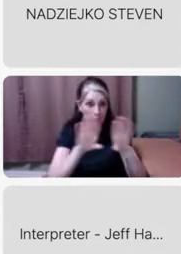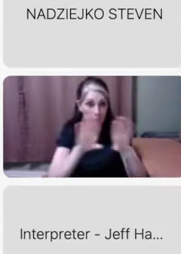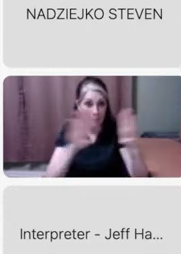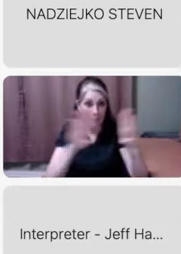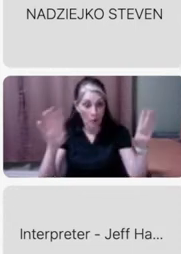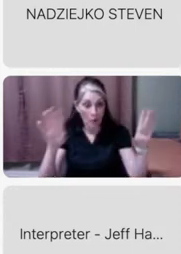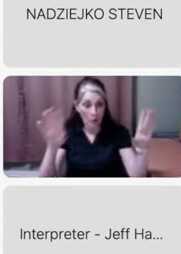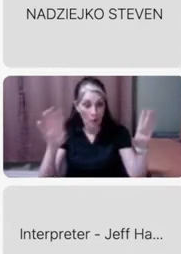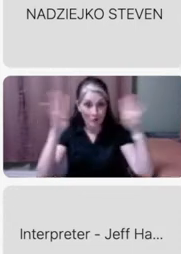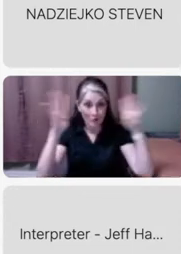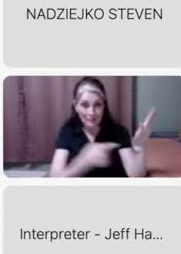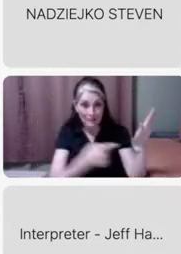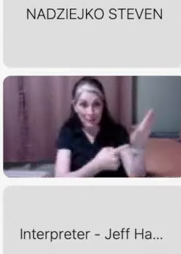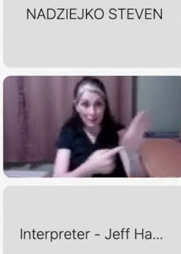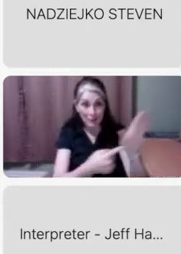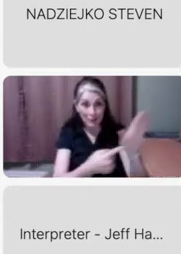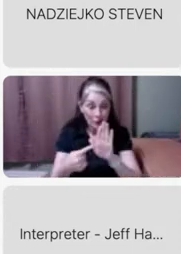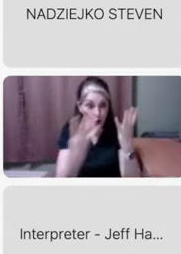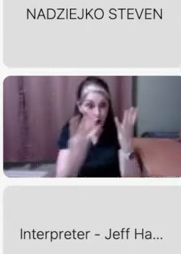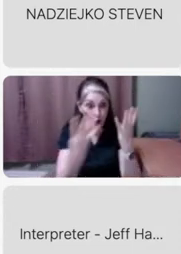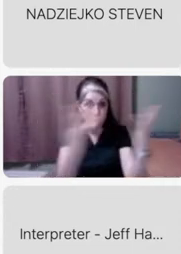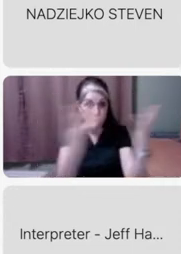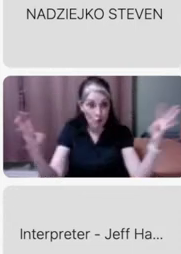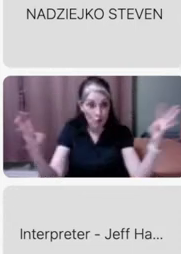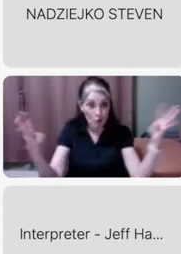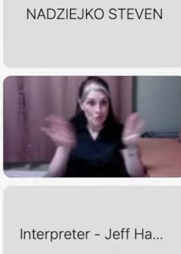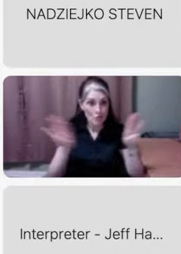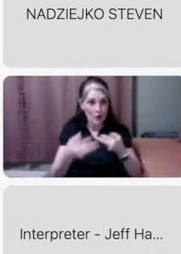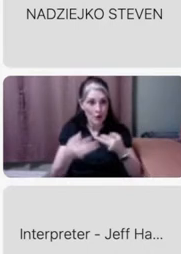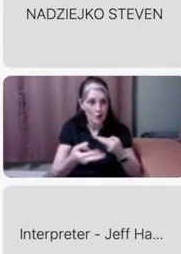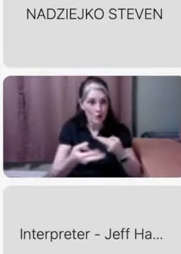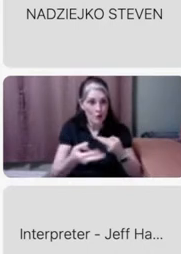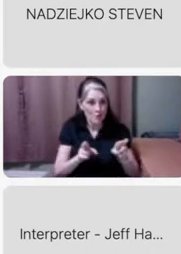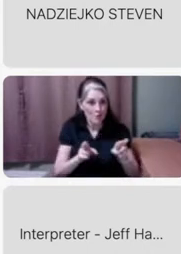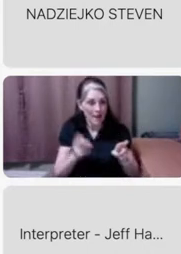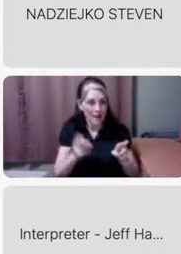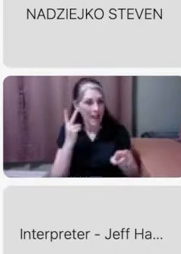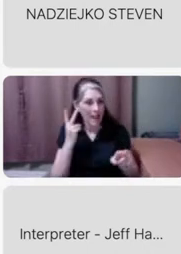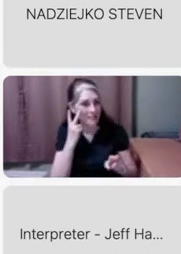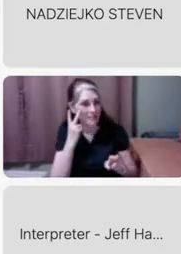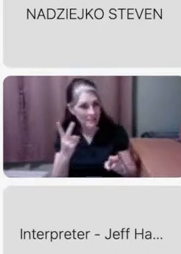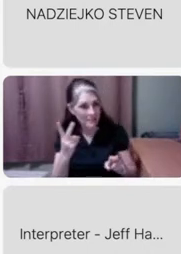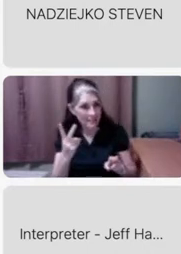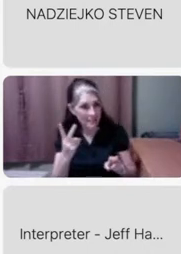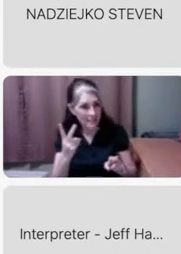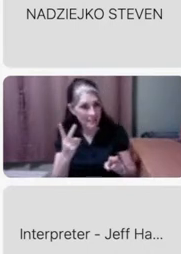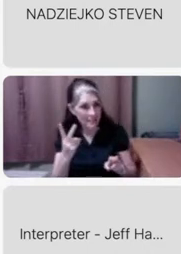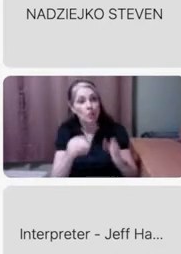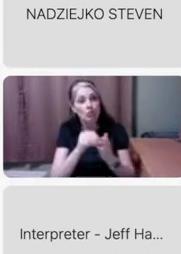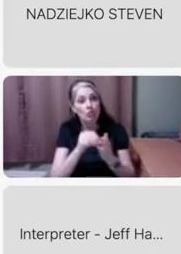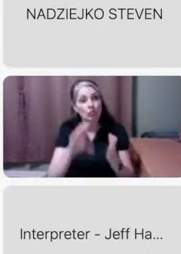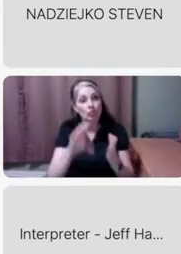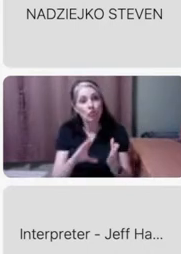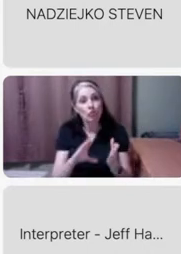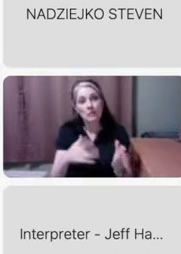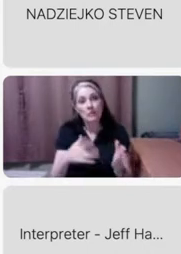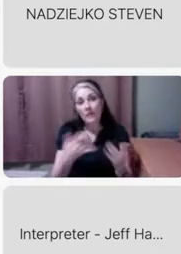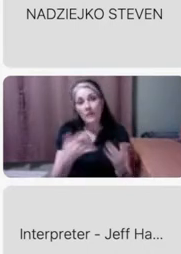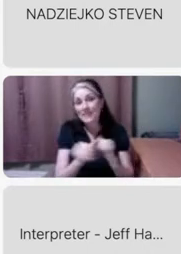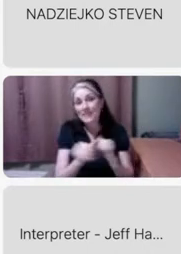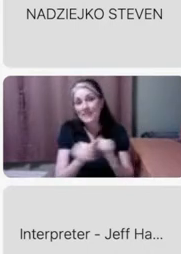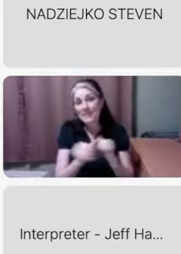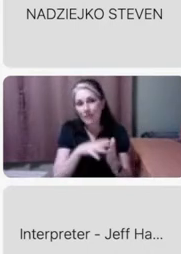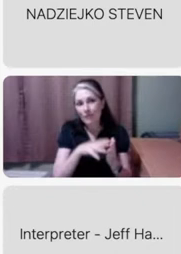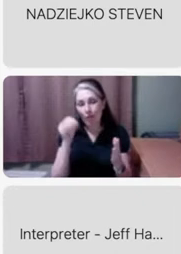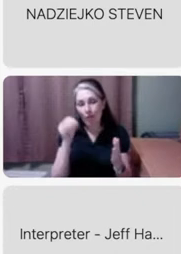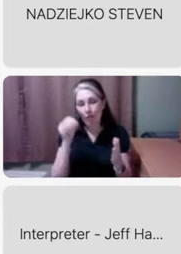displays around her classroom but i have witnessed how it is a place where students feel safe to learn and a place where they feel that